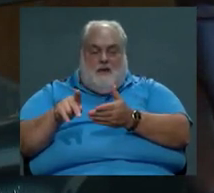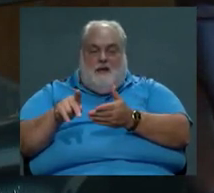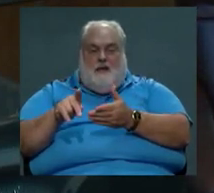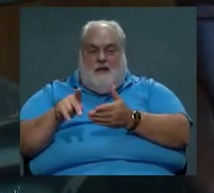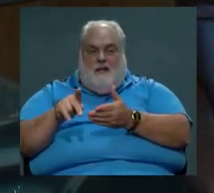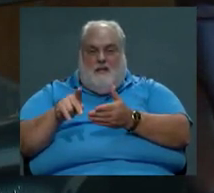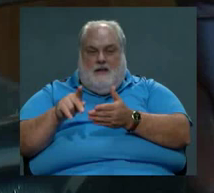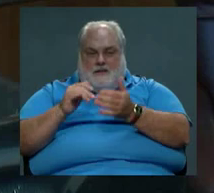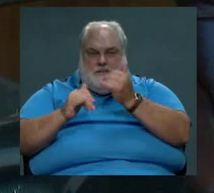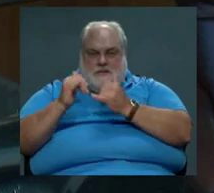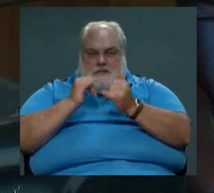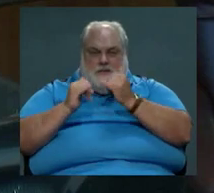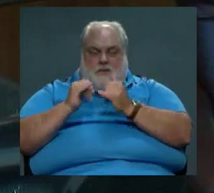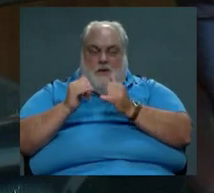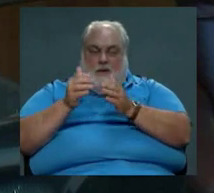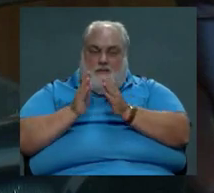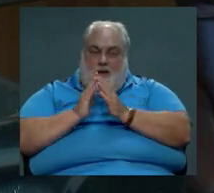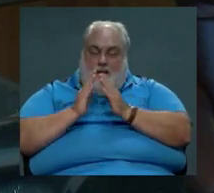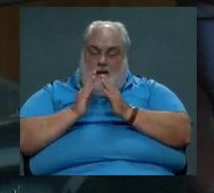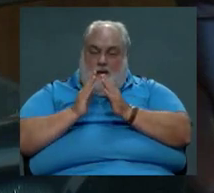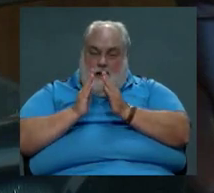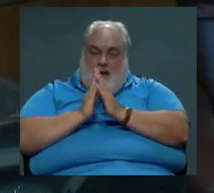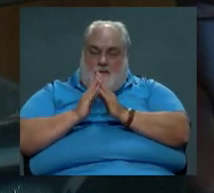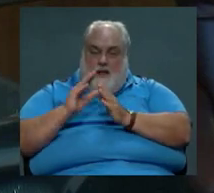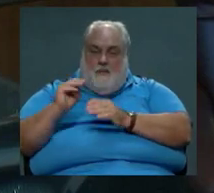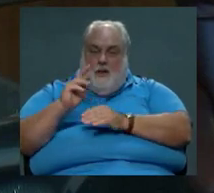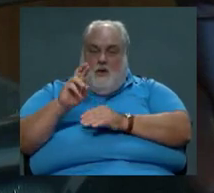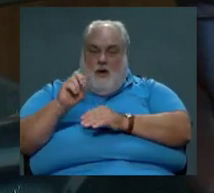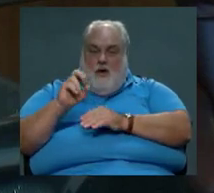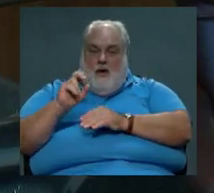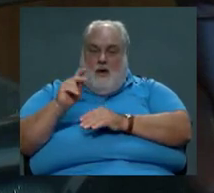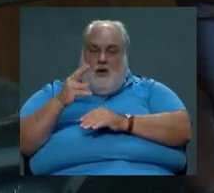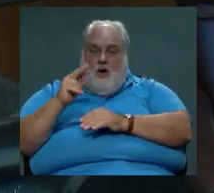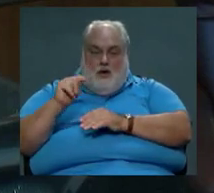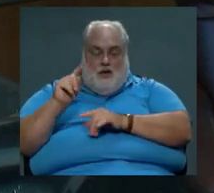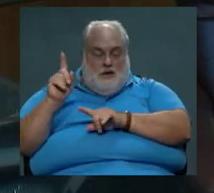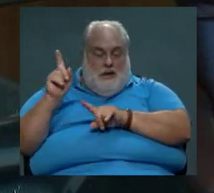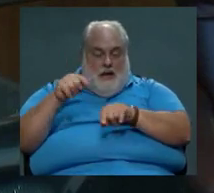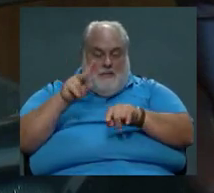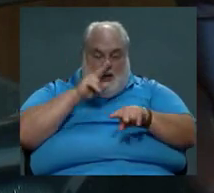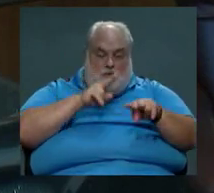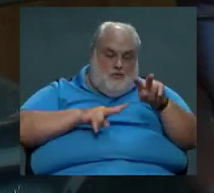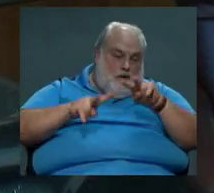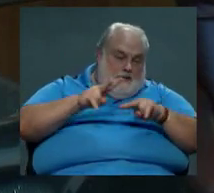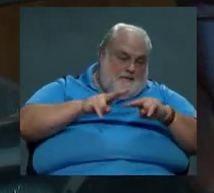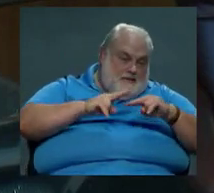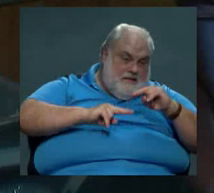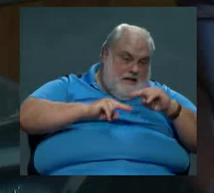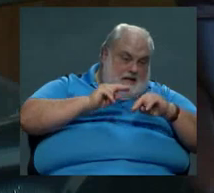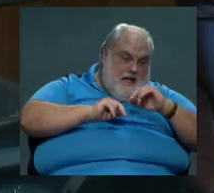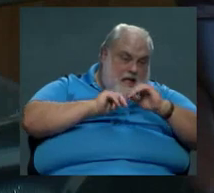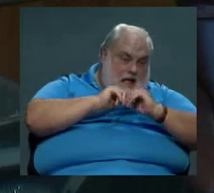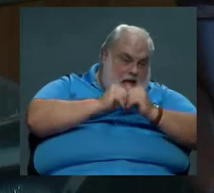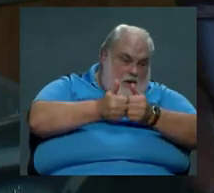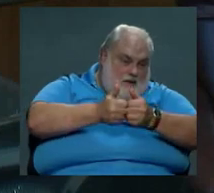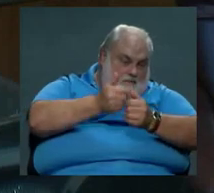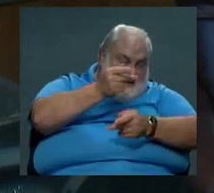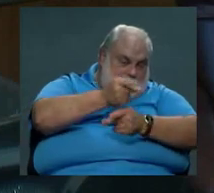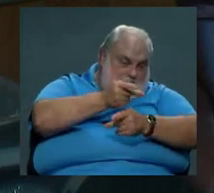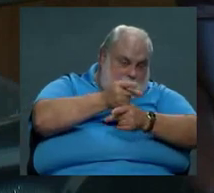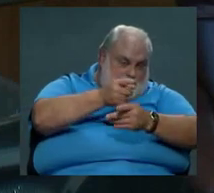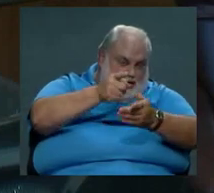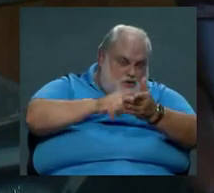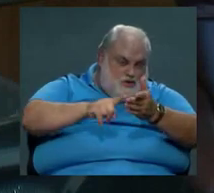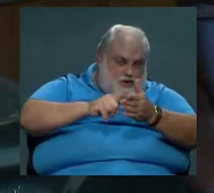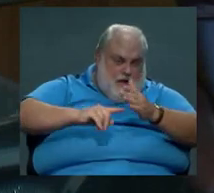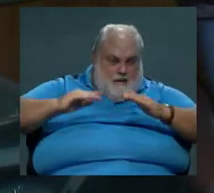things we've done is had Mr. Eckhart out and Mr. Warfield to take a look at the facilities, how we've maintained them, as kind of a check,